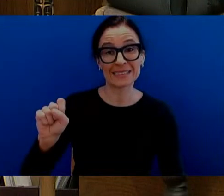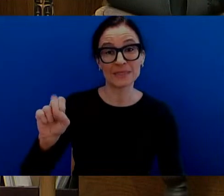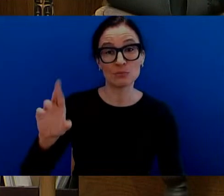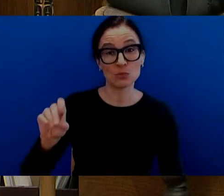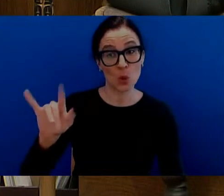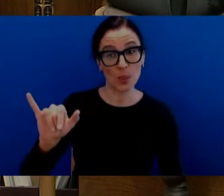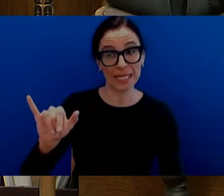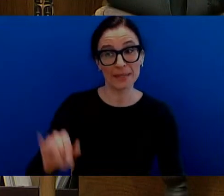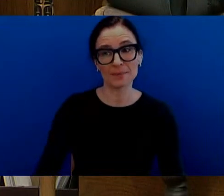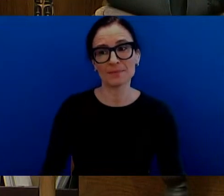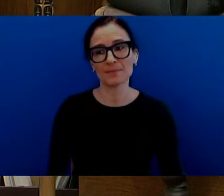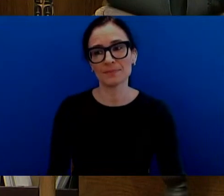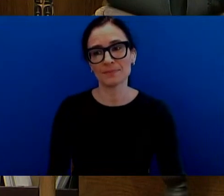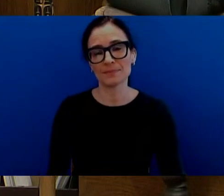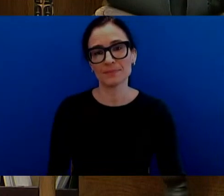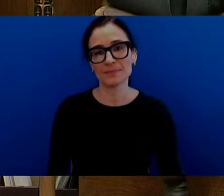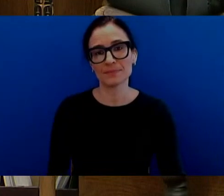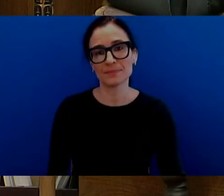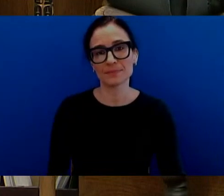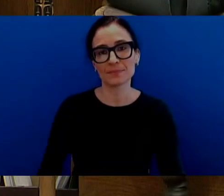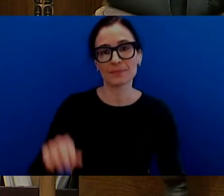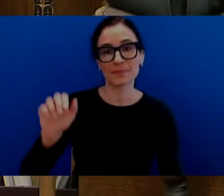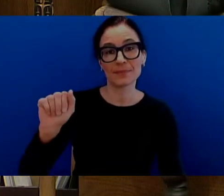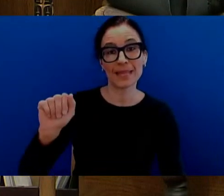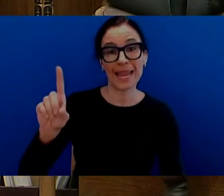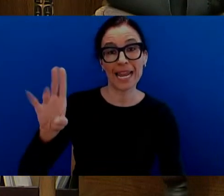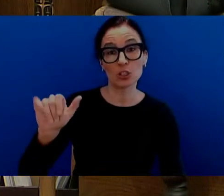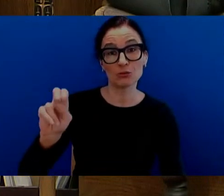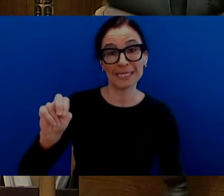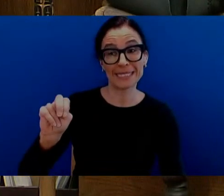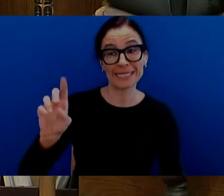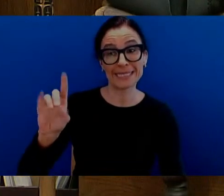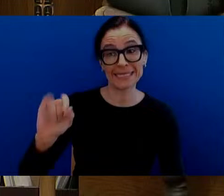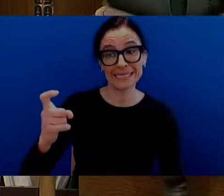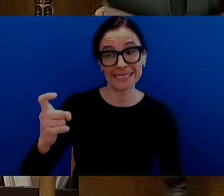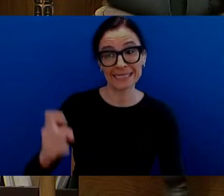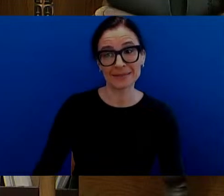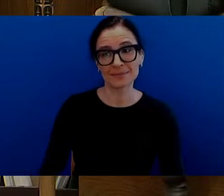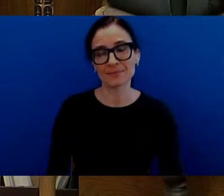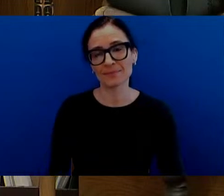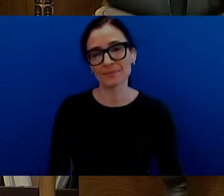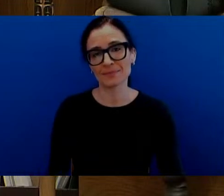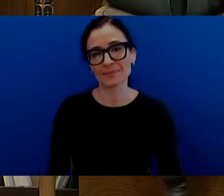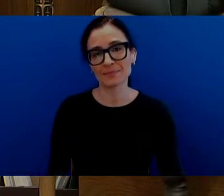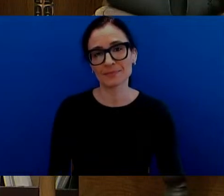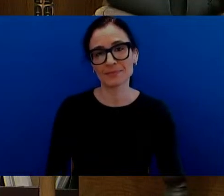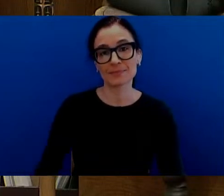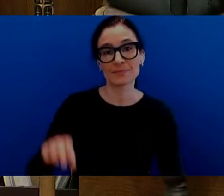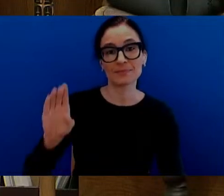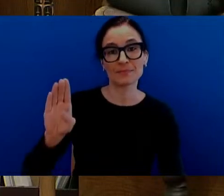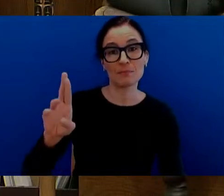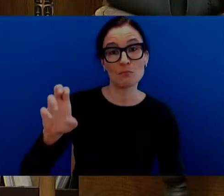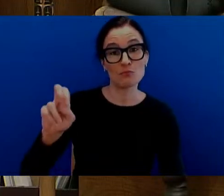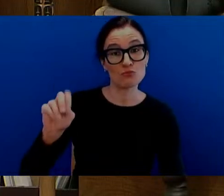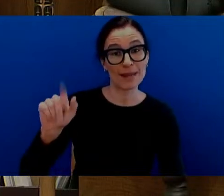South Granville, Brenda Bailey, BC NDP. Vancouver Strathcona, Joan Phillip, BC